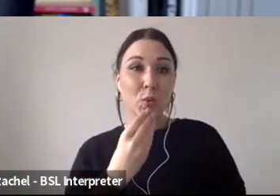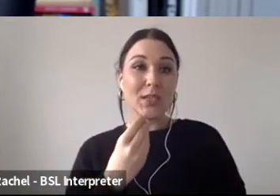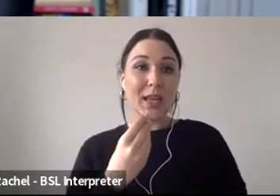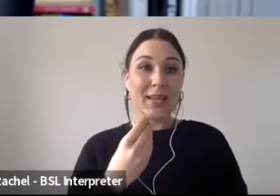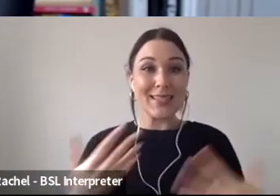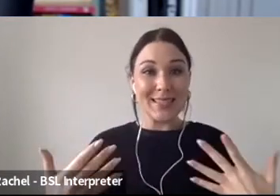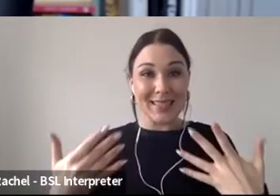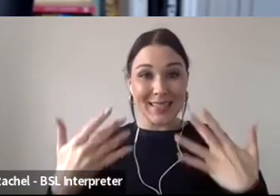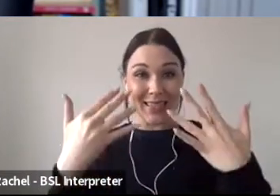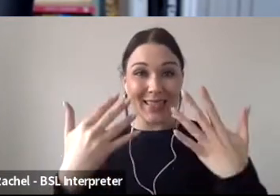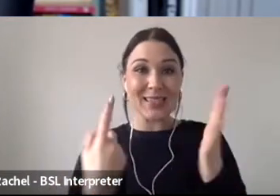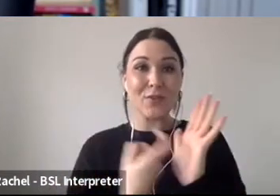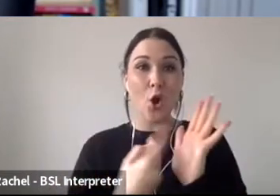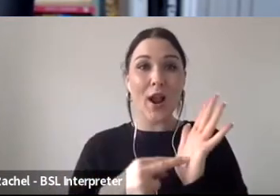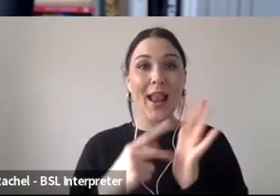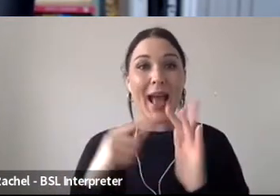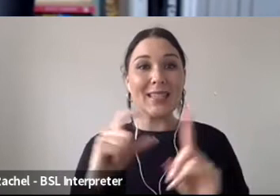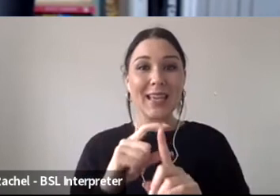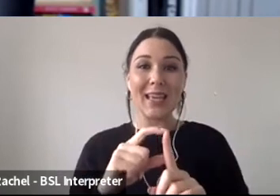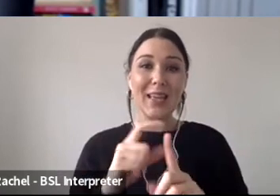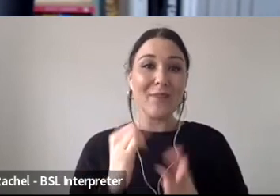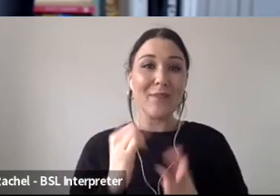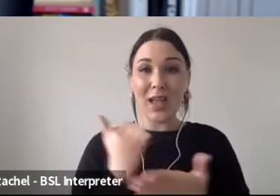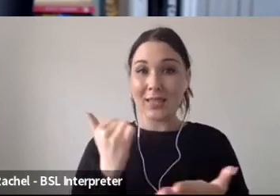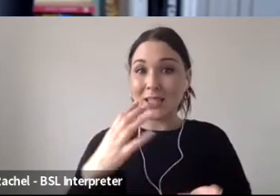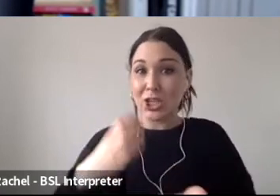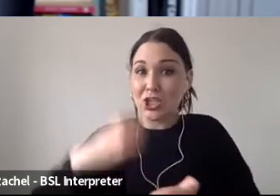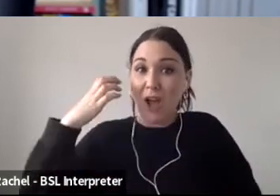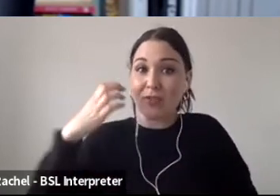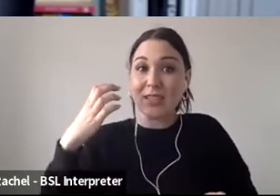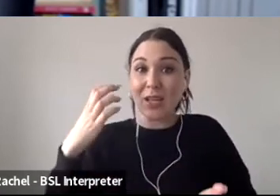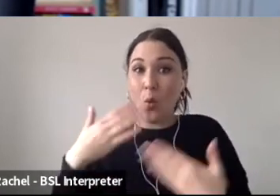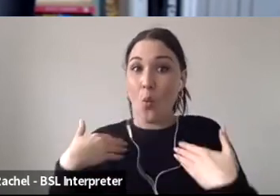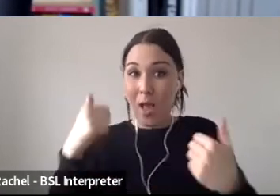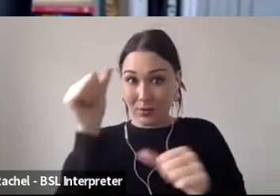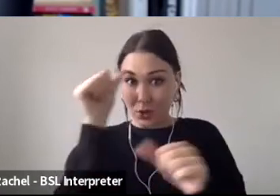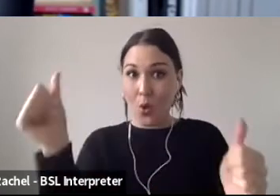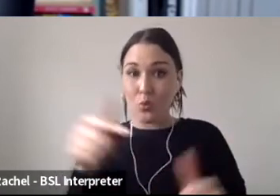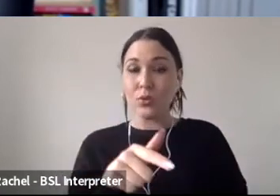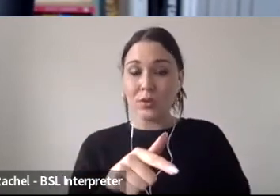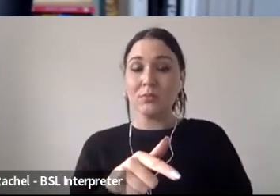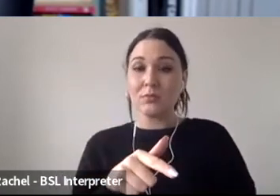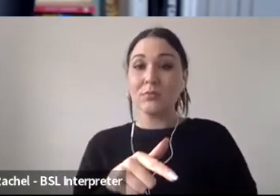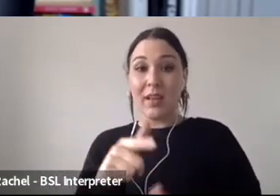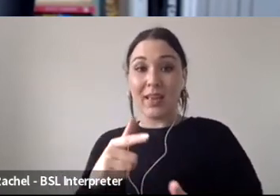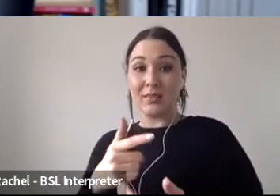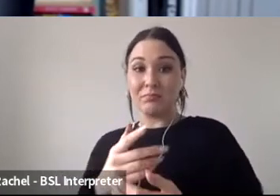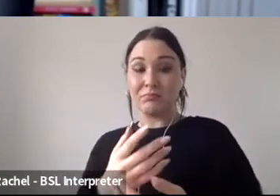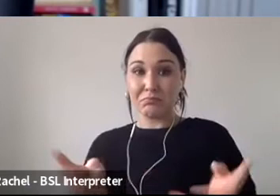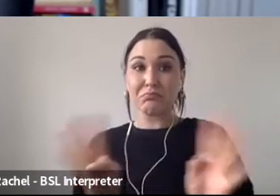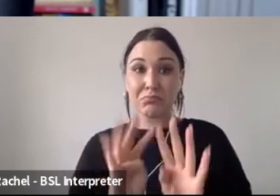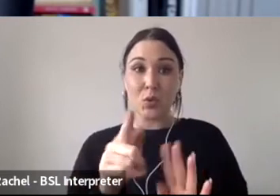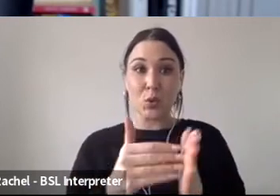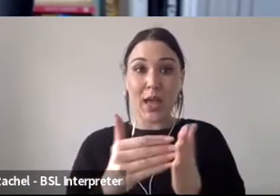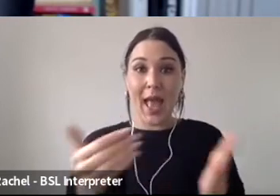RNID, fantastic charity, will be well known to lots of people on the call today. And there's a lot of resources and support on RNID's